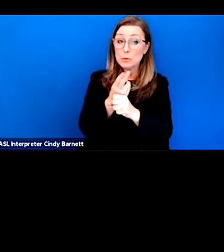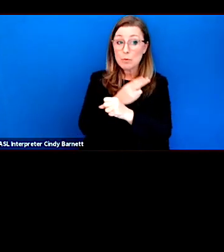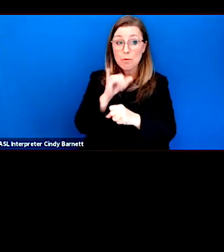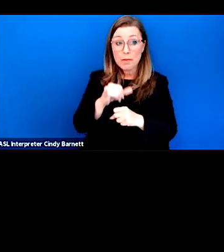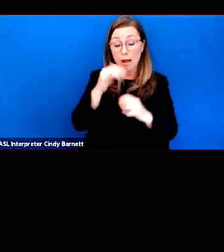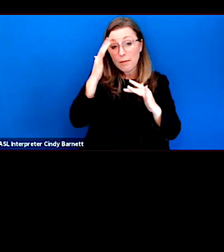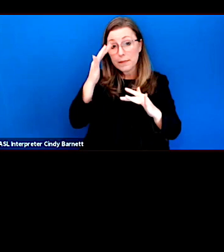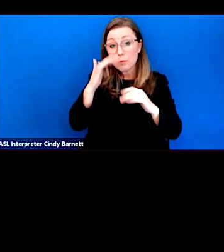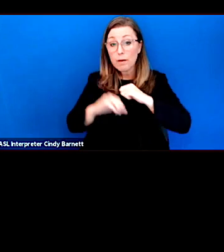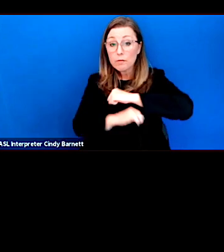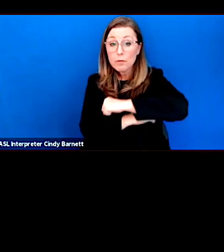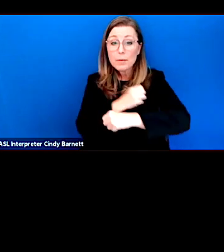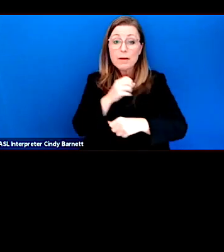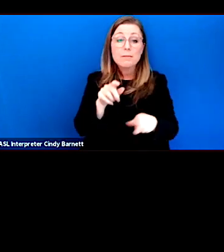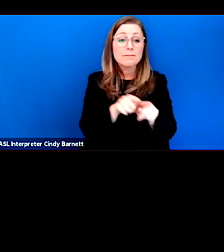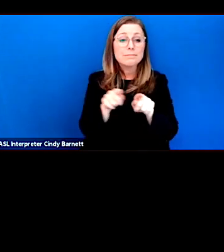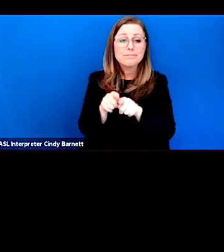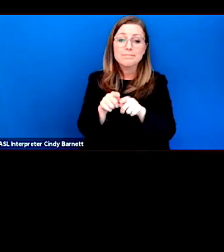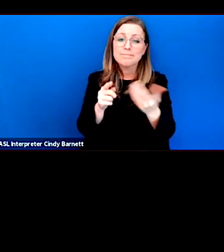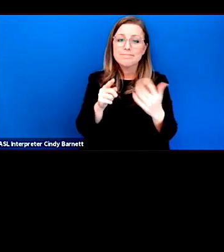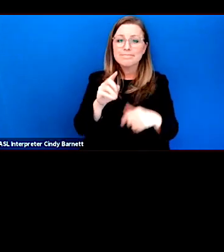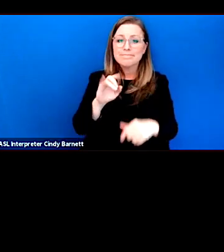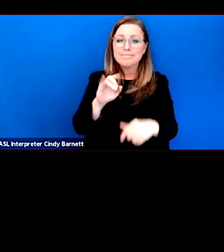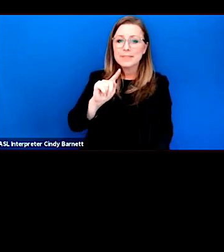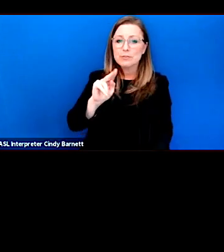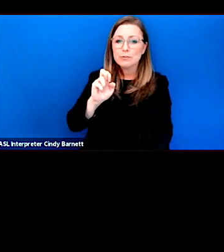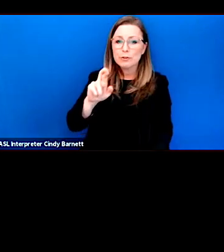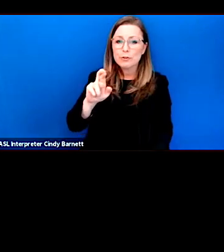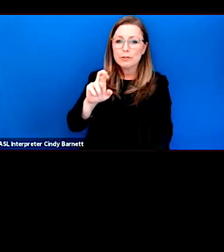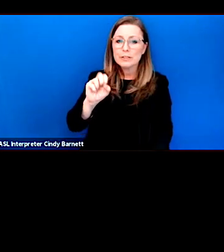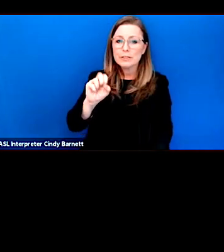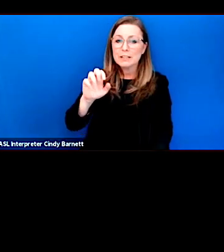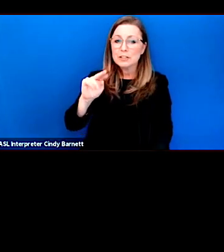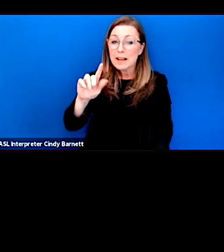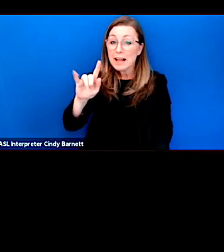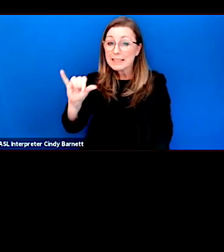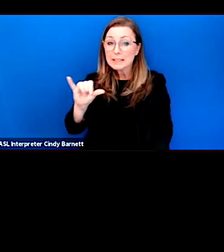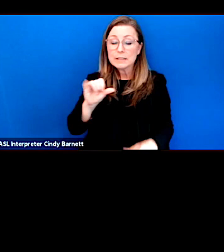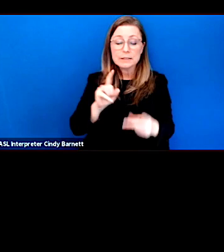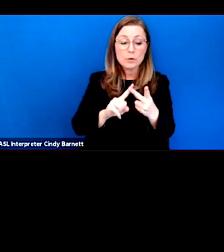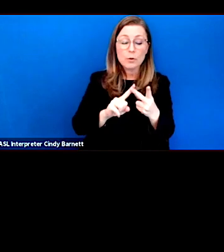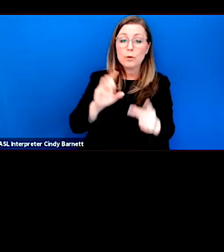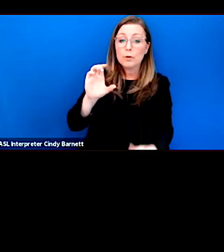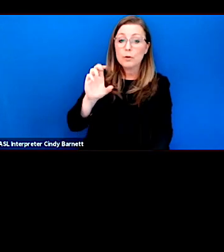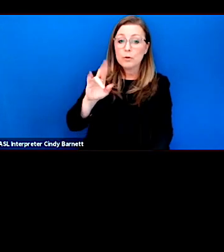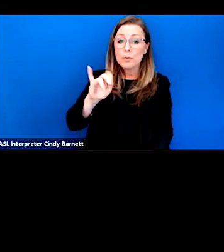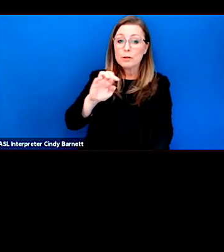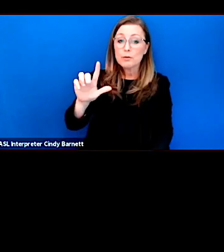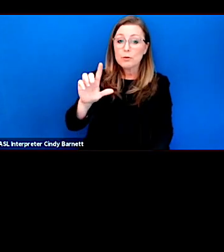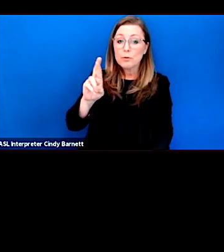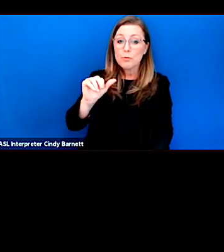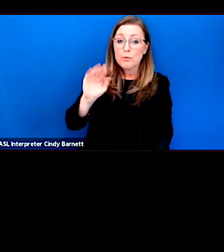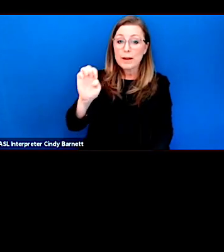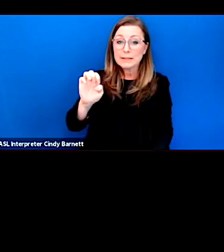intersectionality or critical race theory. Many people do not name an explicit theoretical